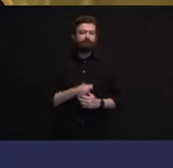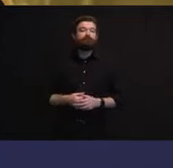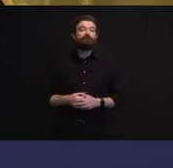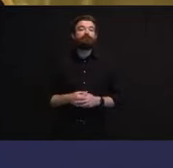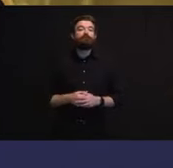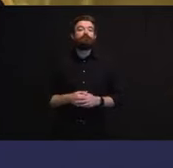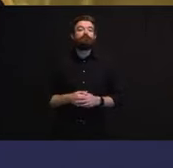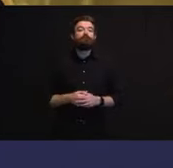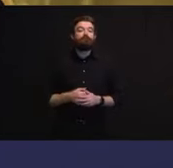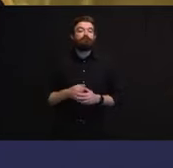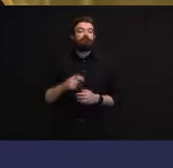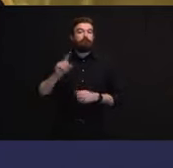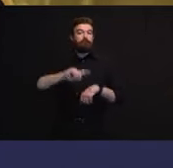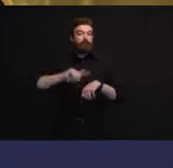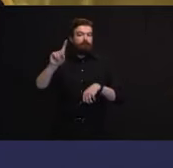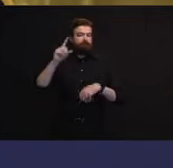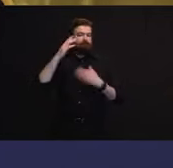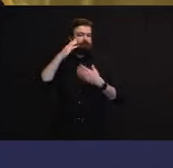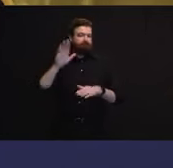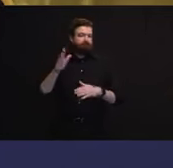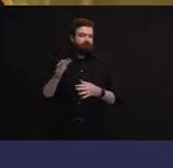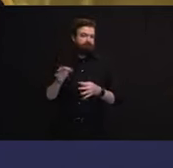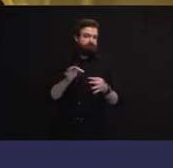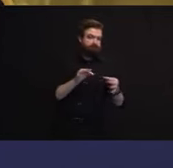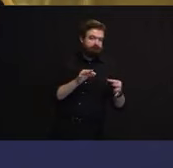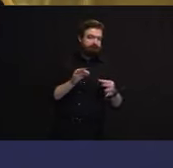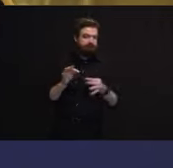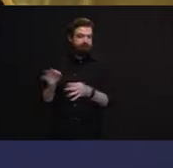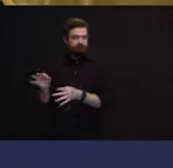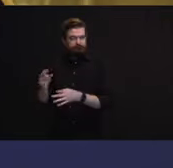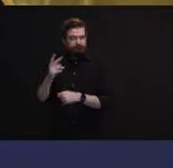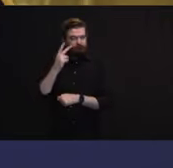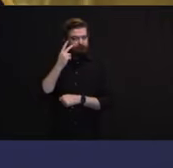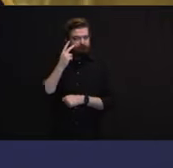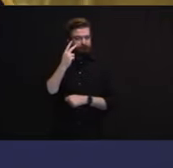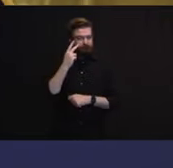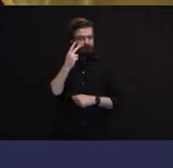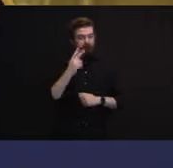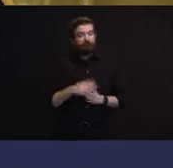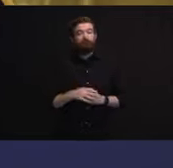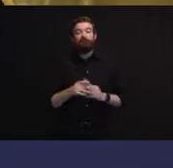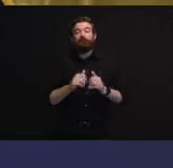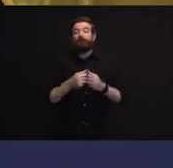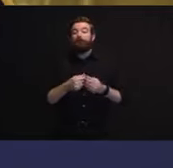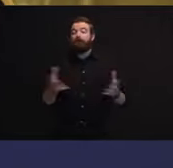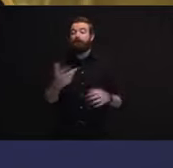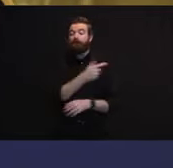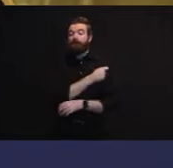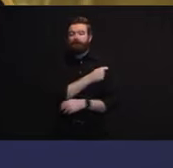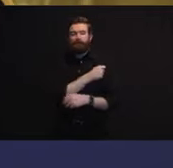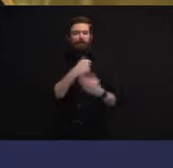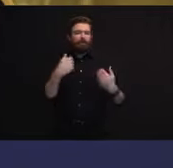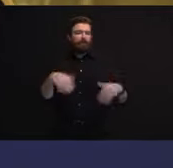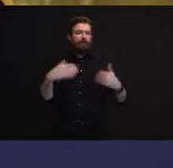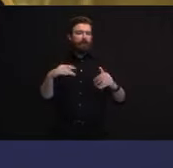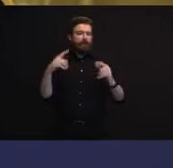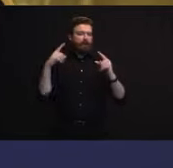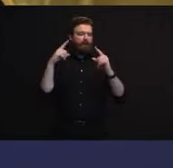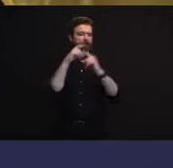processes this country will have ever undertaken. So bear with us on that front. But unless you hear otherwise, Monday at 1